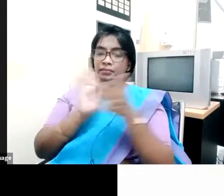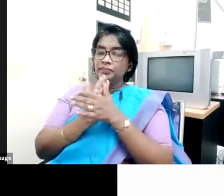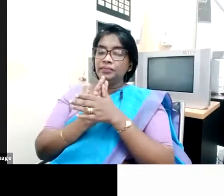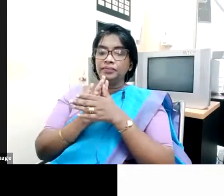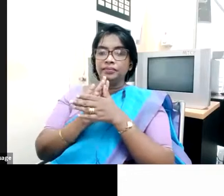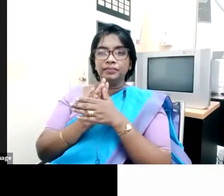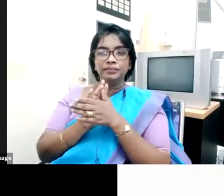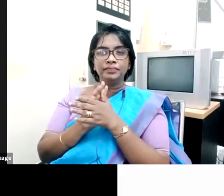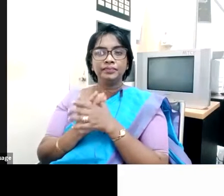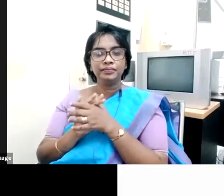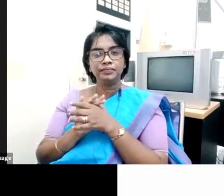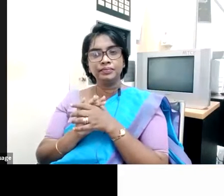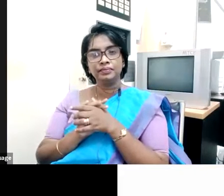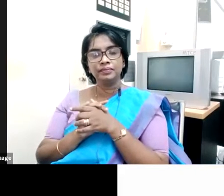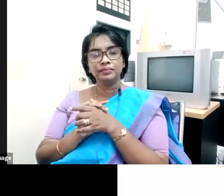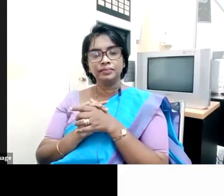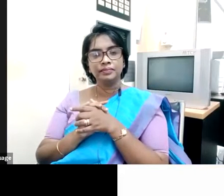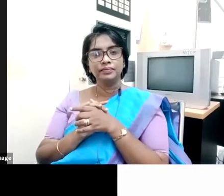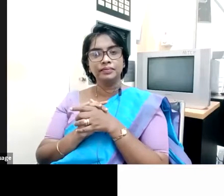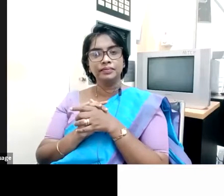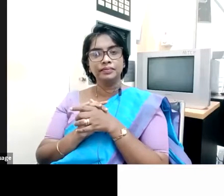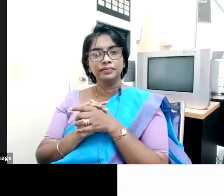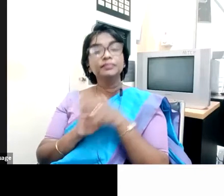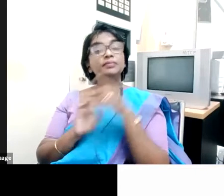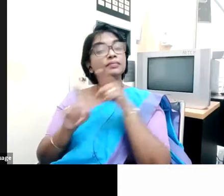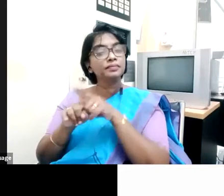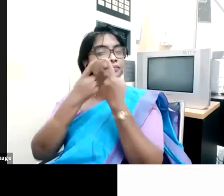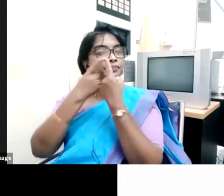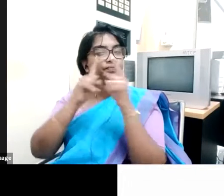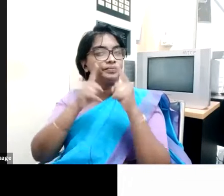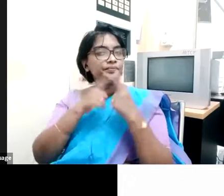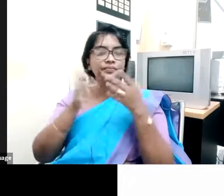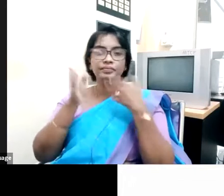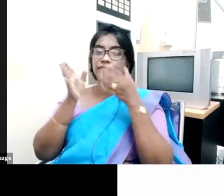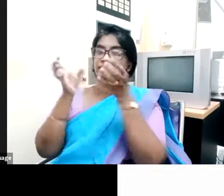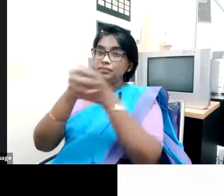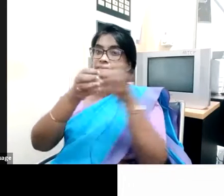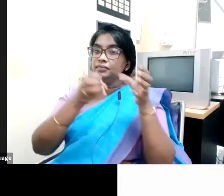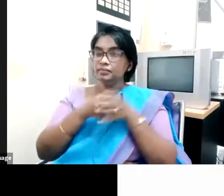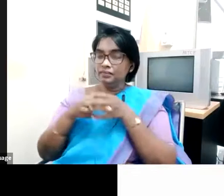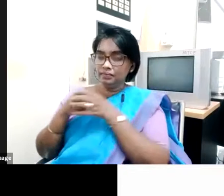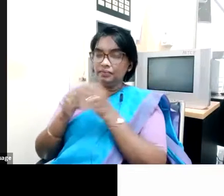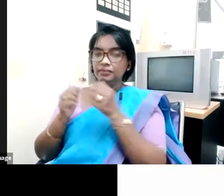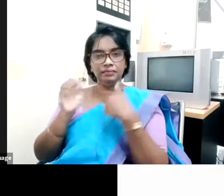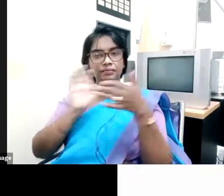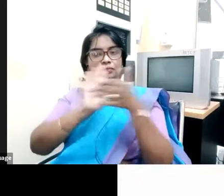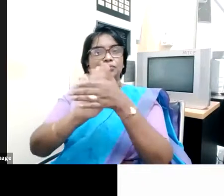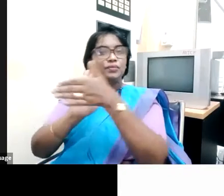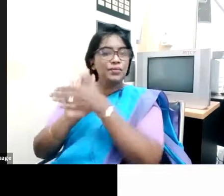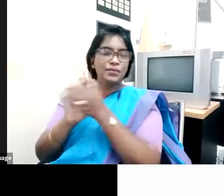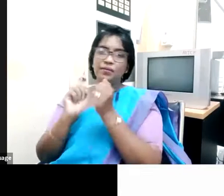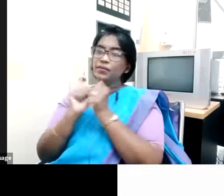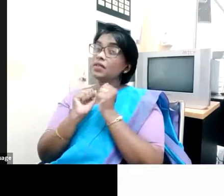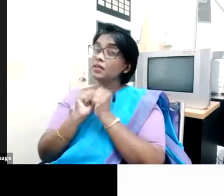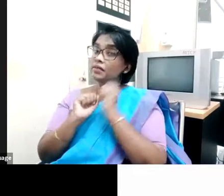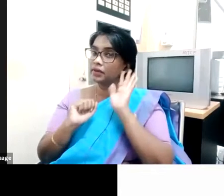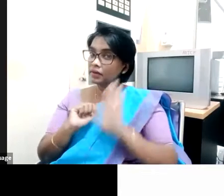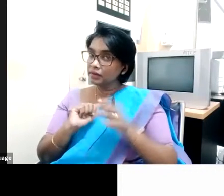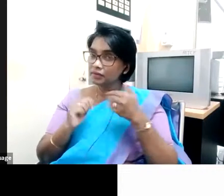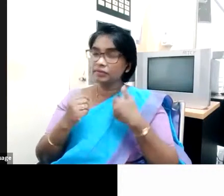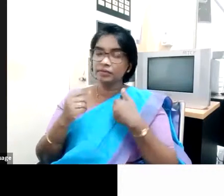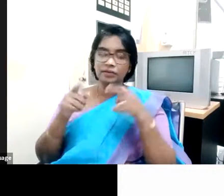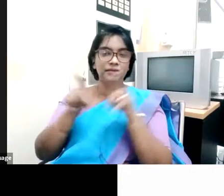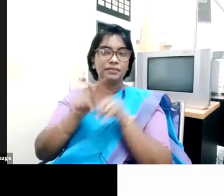sector skill councils in Sri Lanka is really remarkably high, and the high responsiveness of vocational training sector for